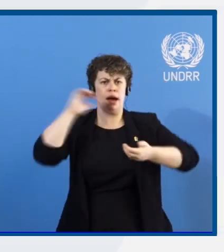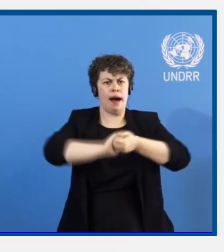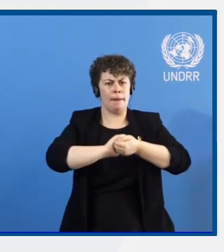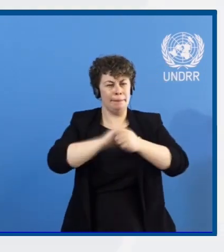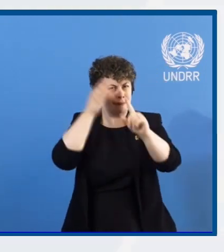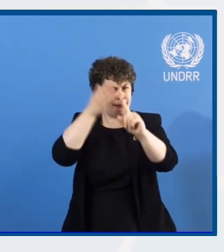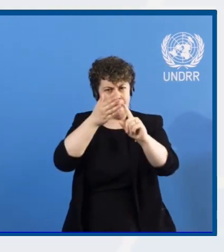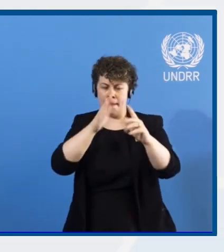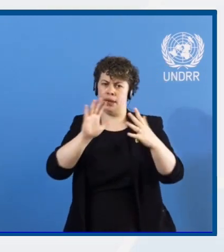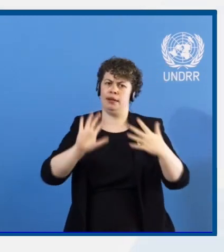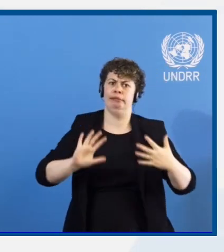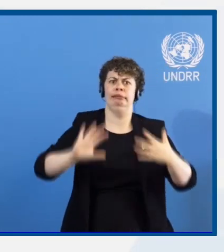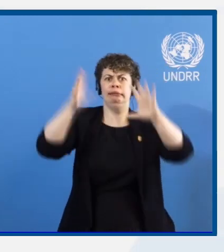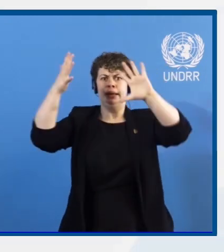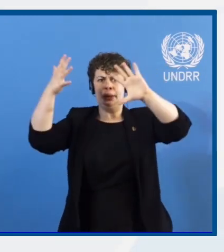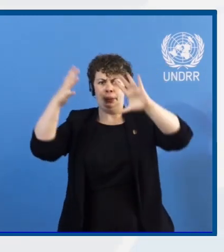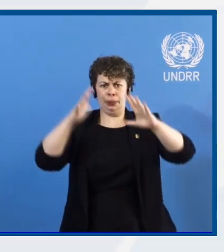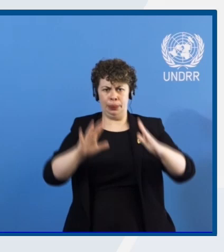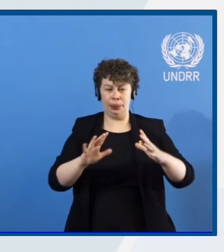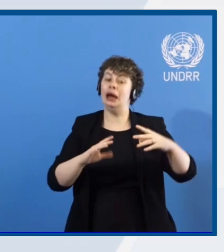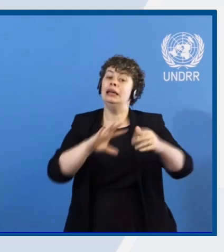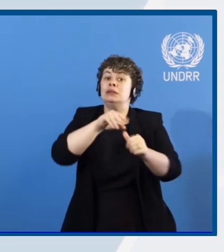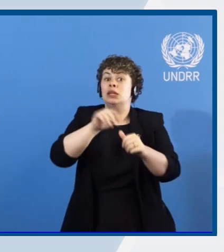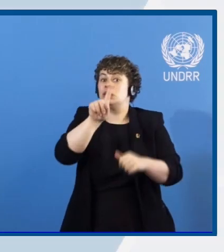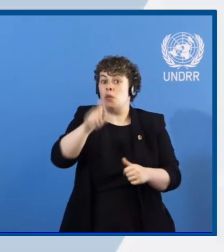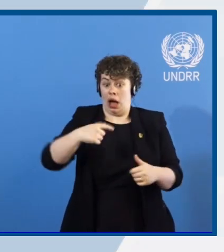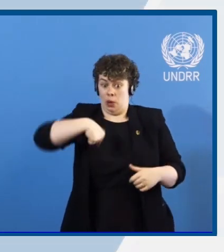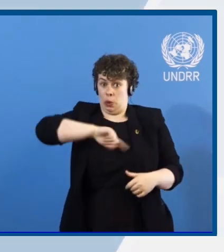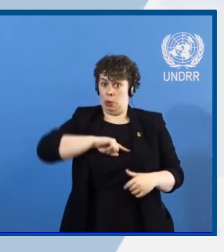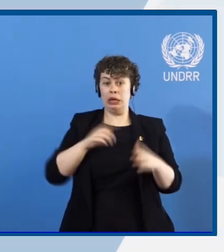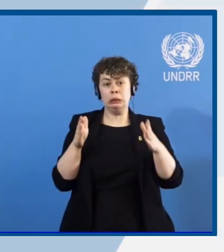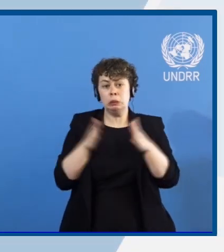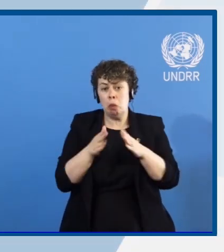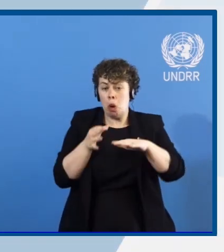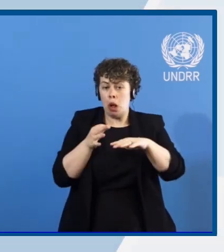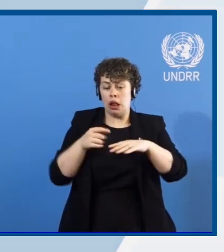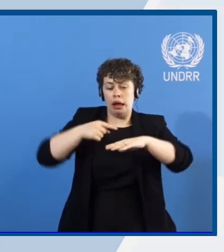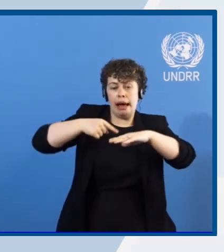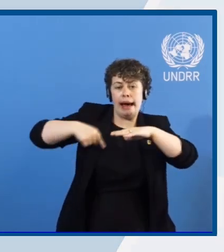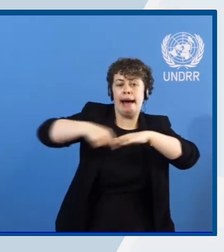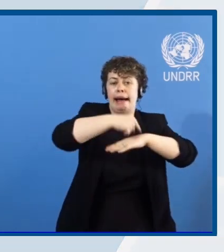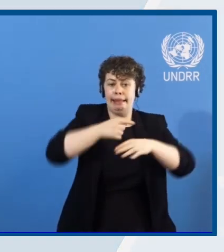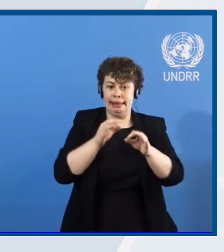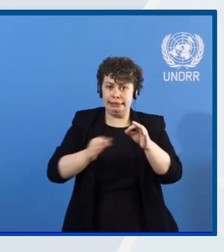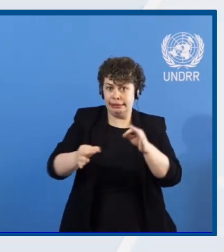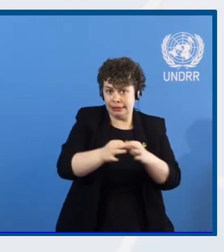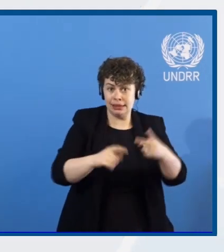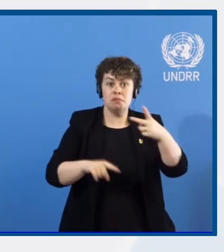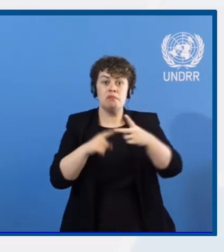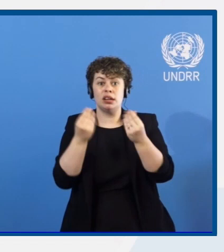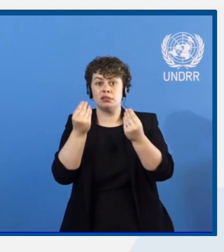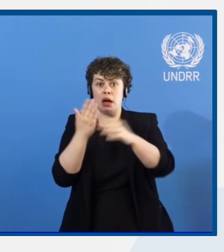thinking in investment, particularly with the LDC and small island development state, as well as to encourage the development